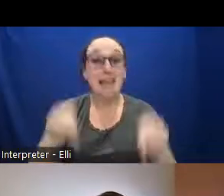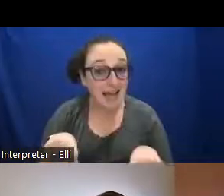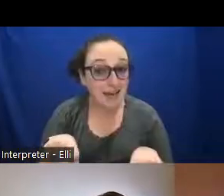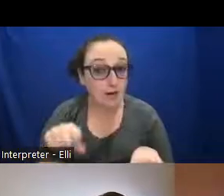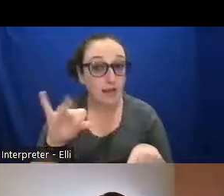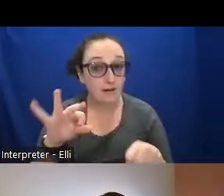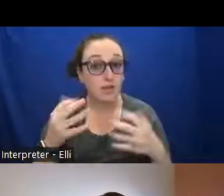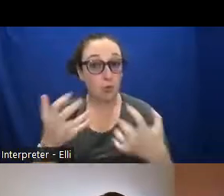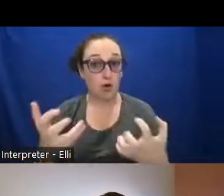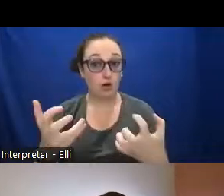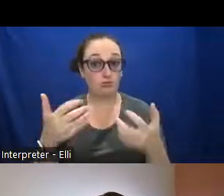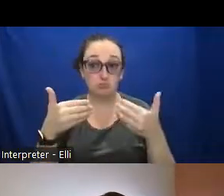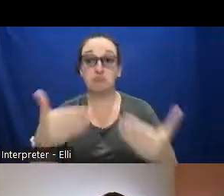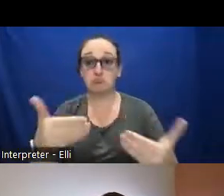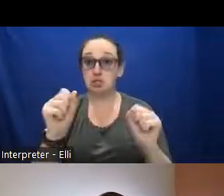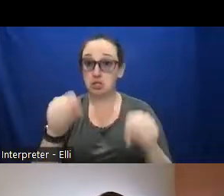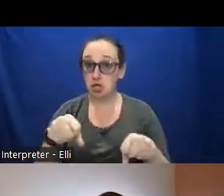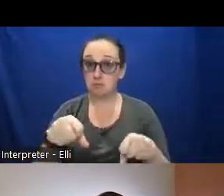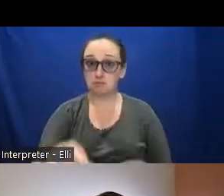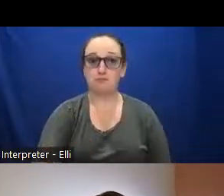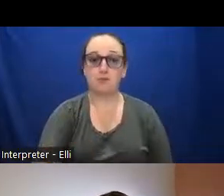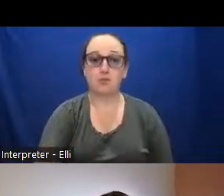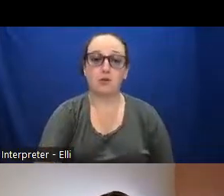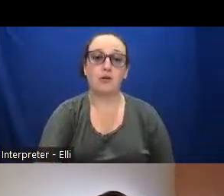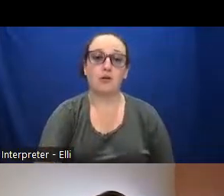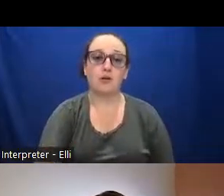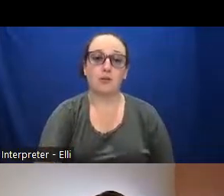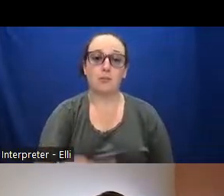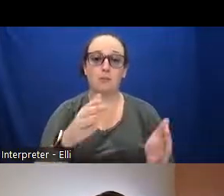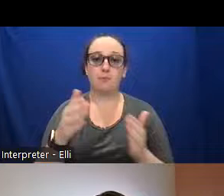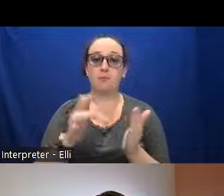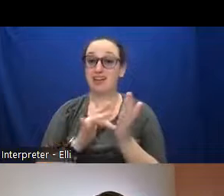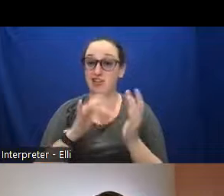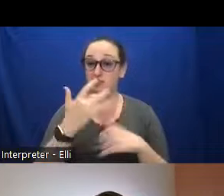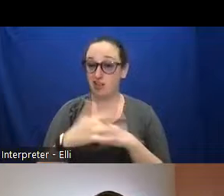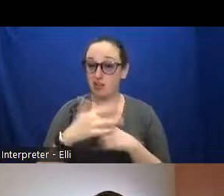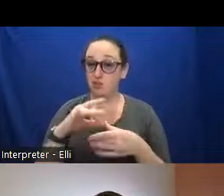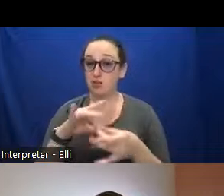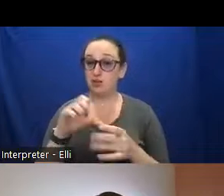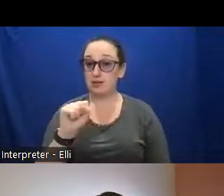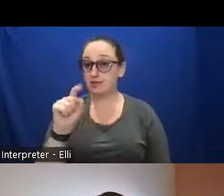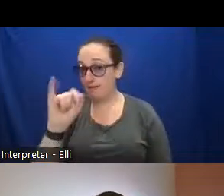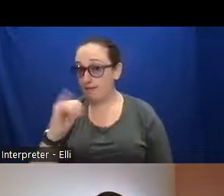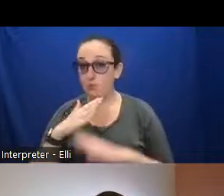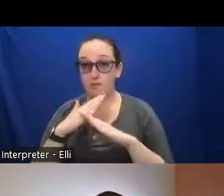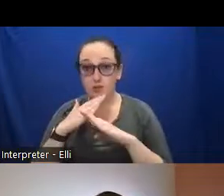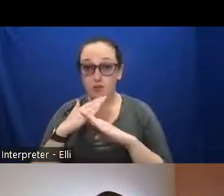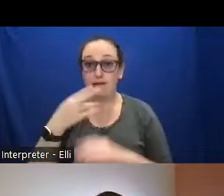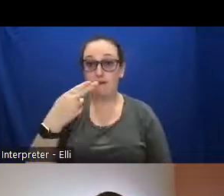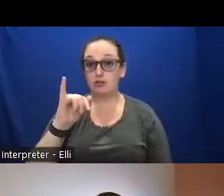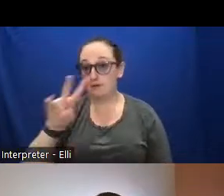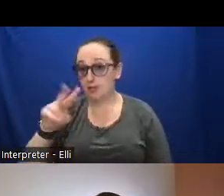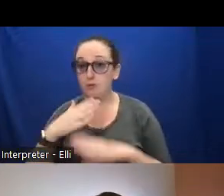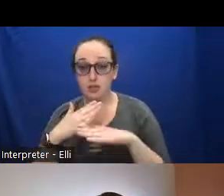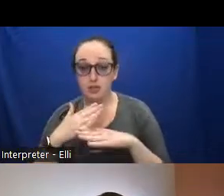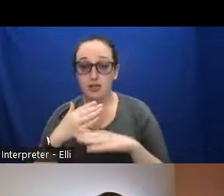them. That medications will be available to them, again, around sexually transmitted infection prevention, HIV